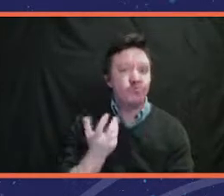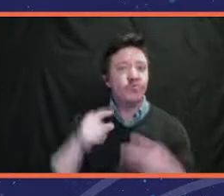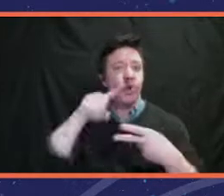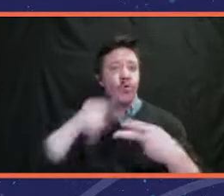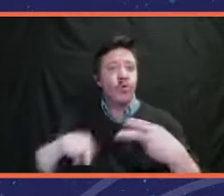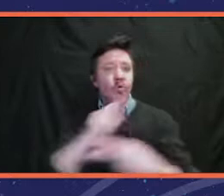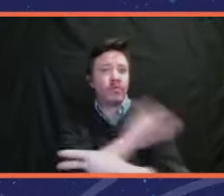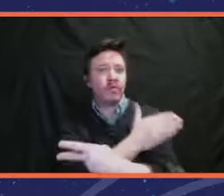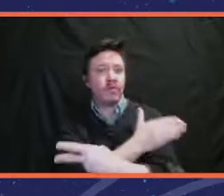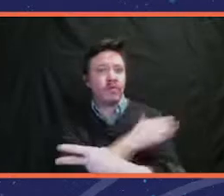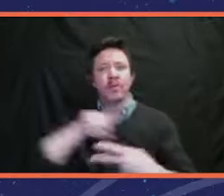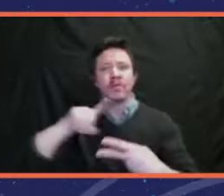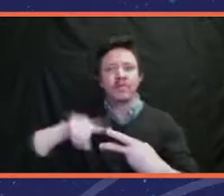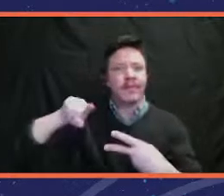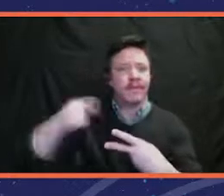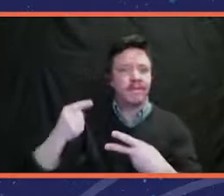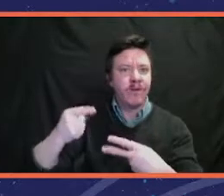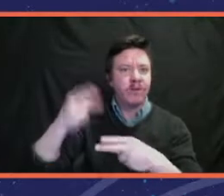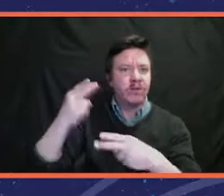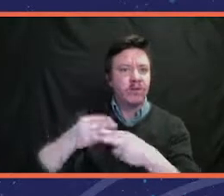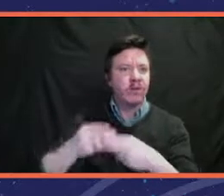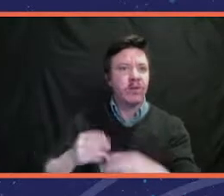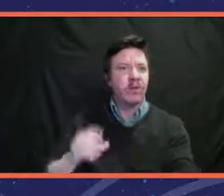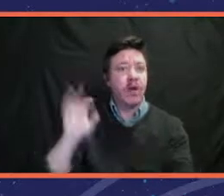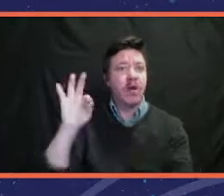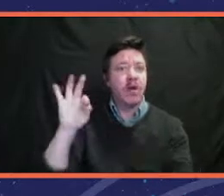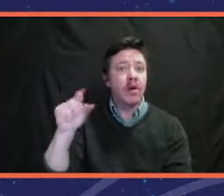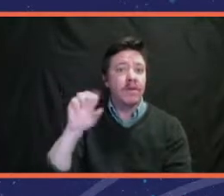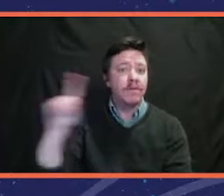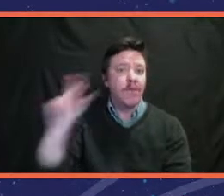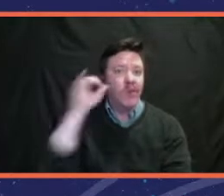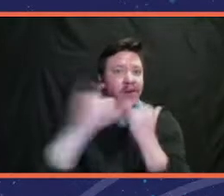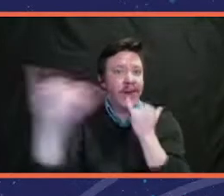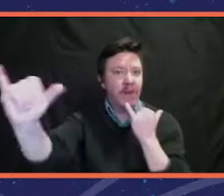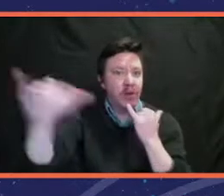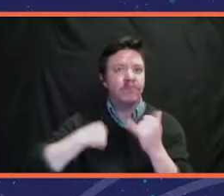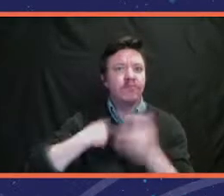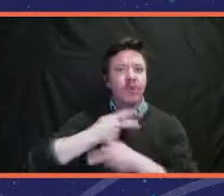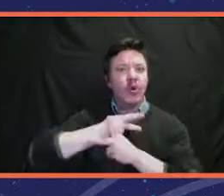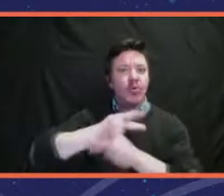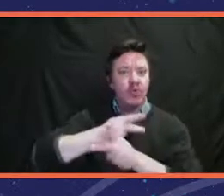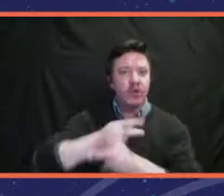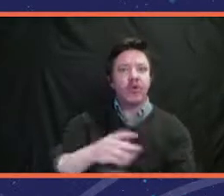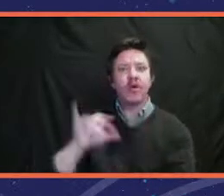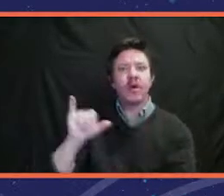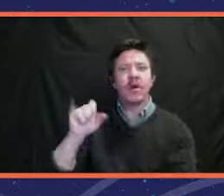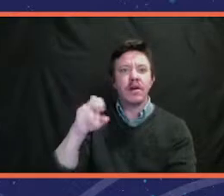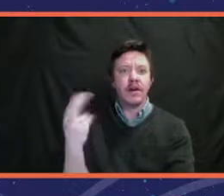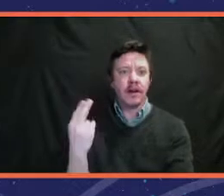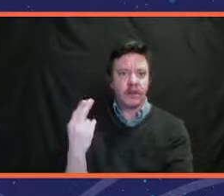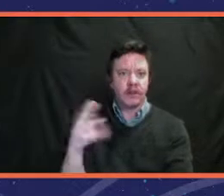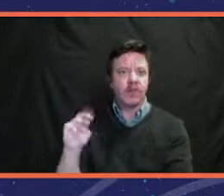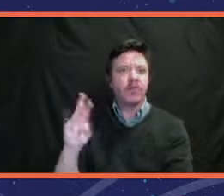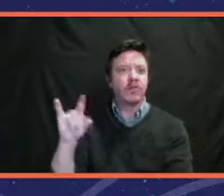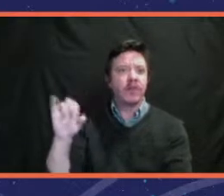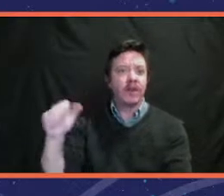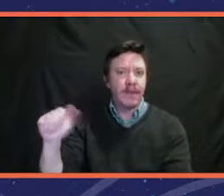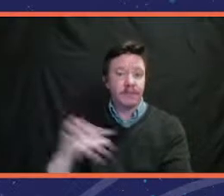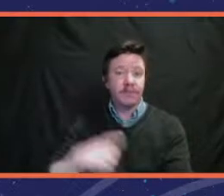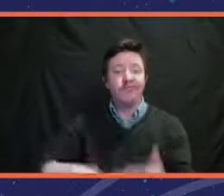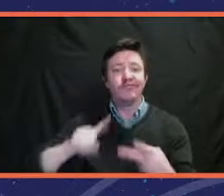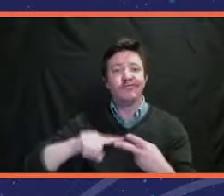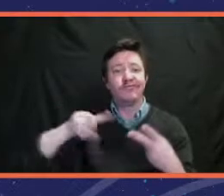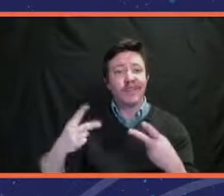One is called Forward Eva, produced by Isaiah Mustafa. And the other one